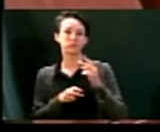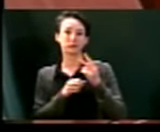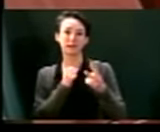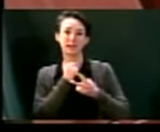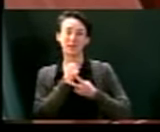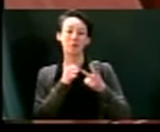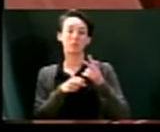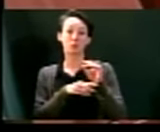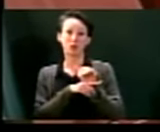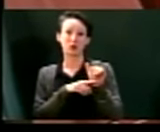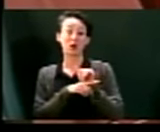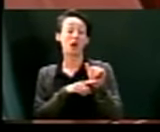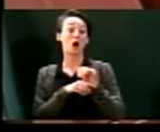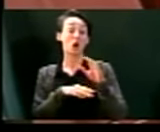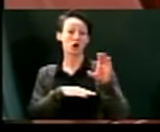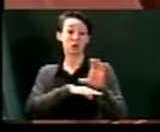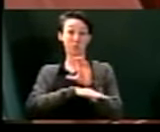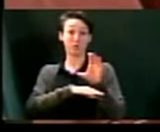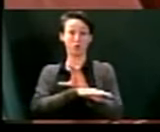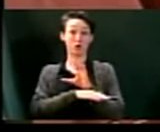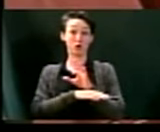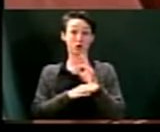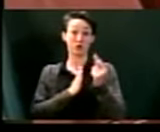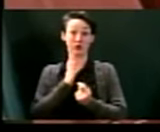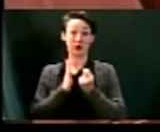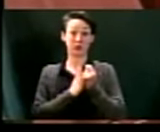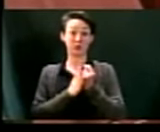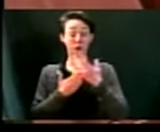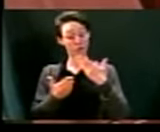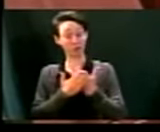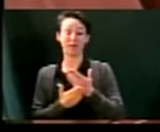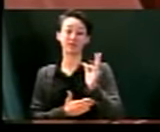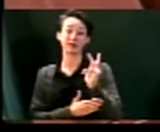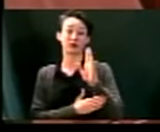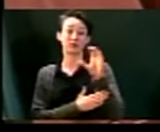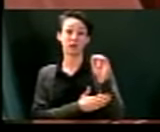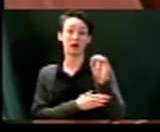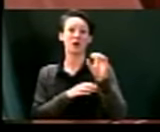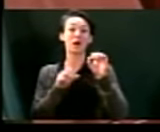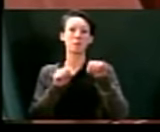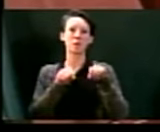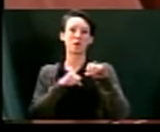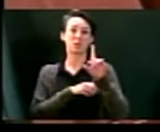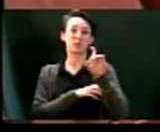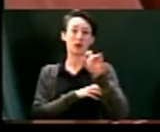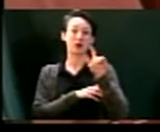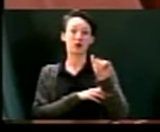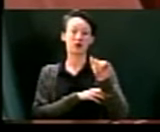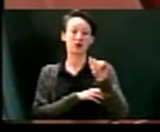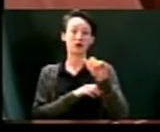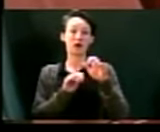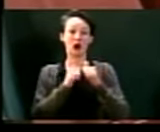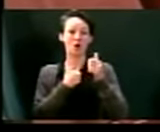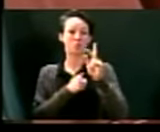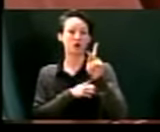County. We now have the full ability to create data to improve how Knox County spends its money.